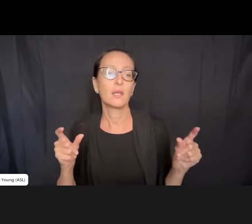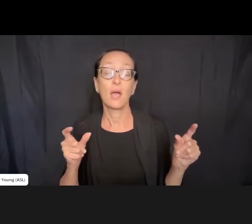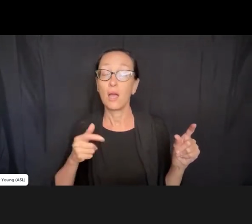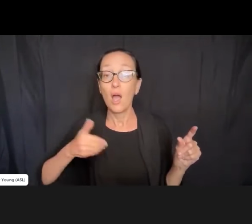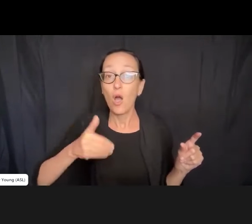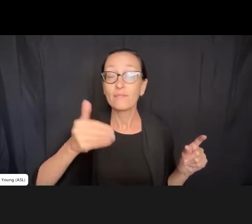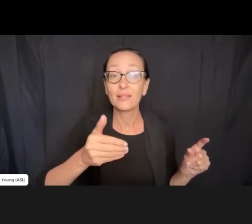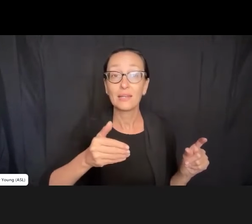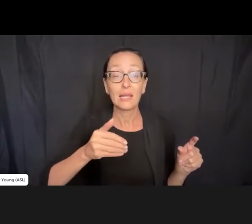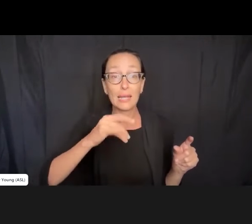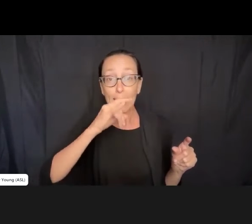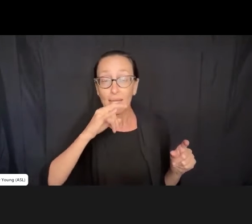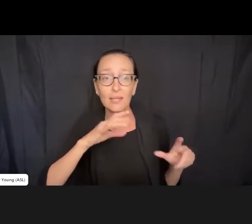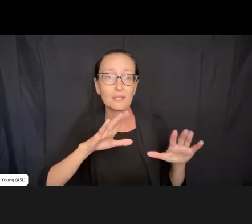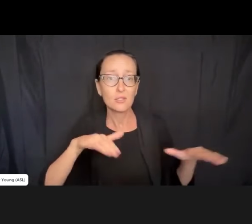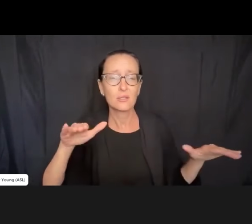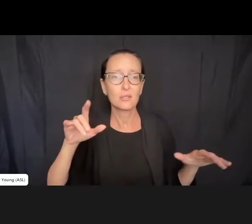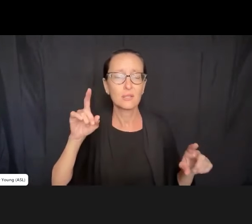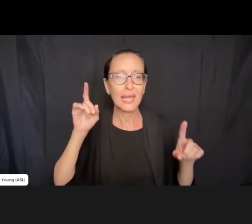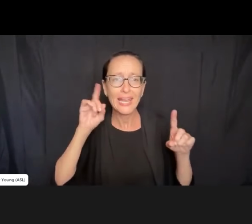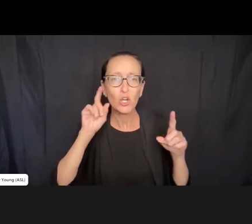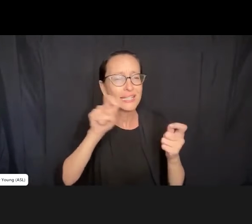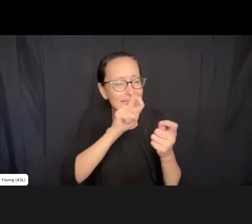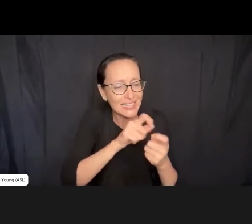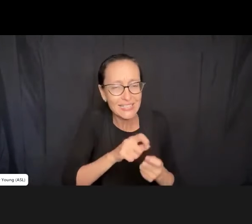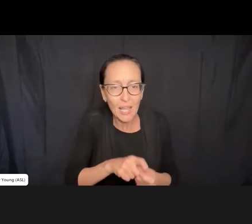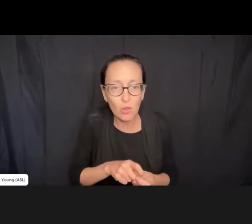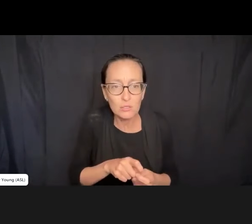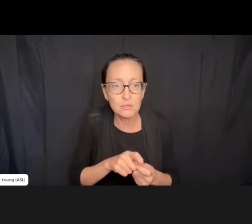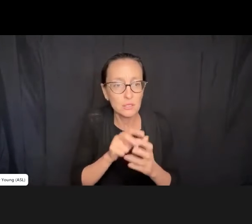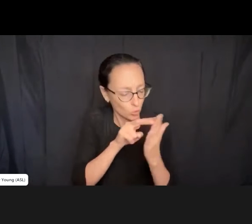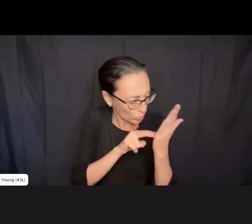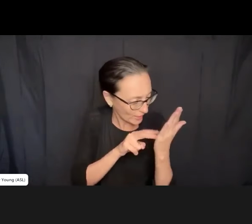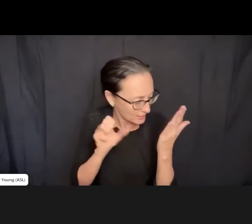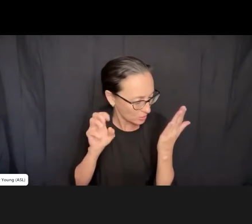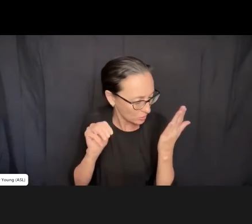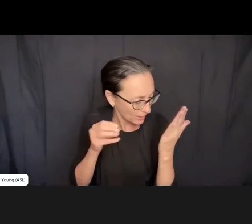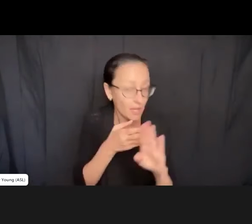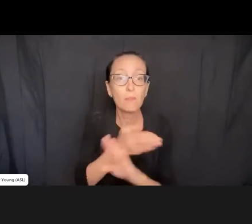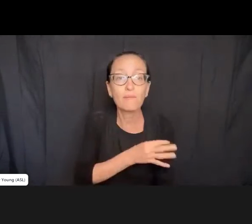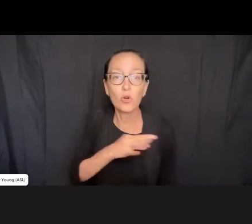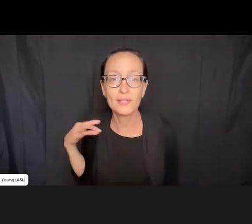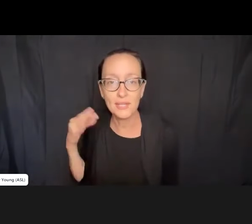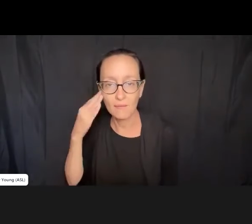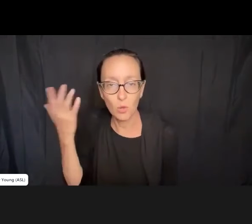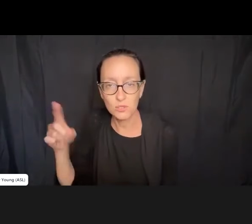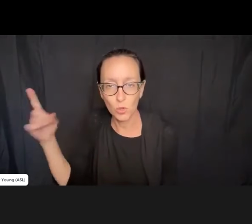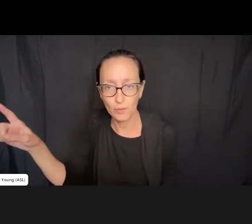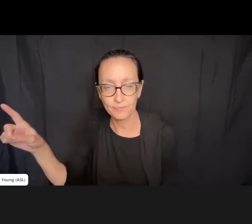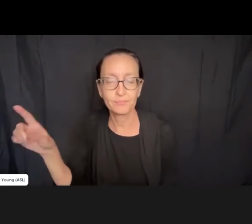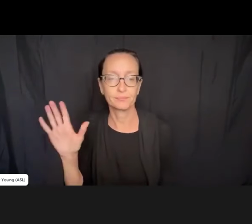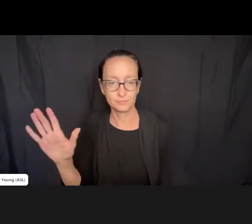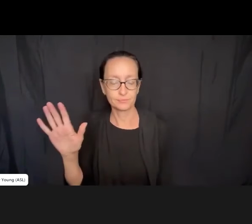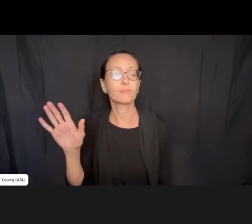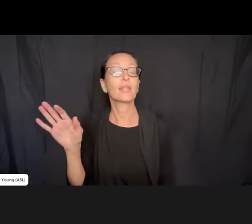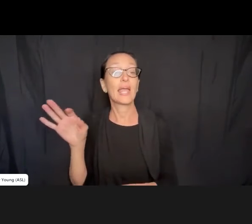are hearing about, details before the staff even know what's going on. So instead of getting on